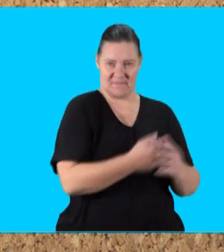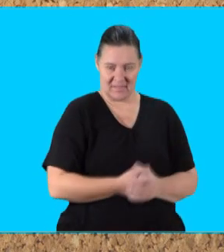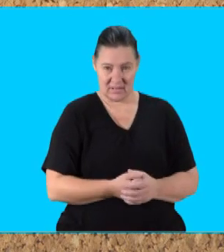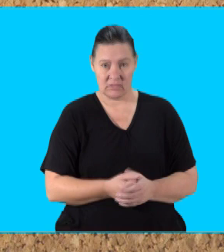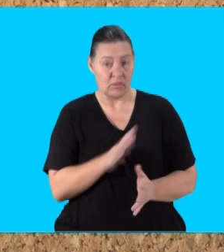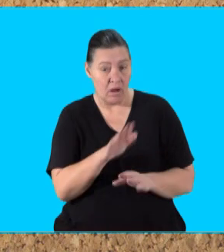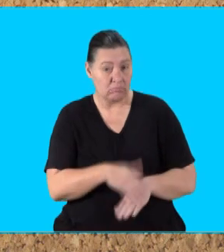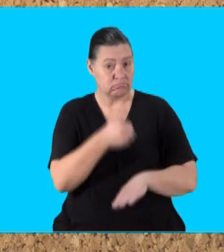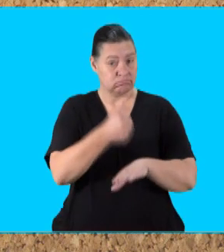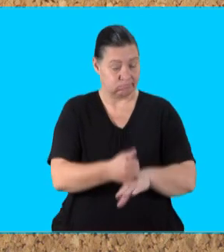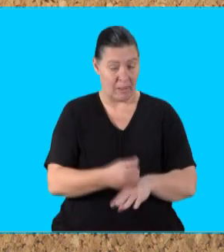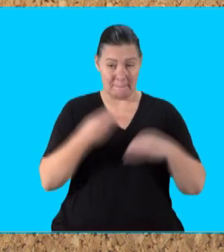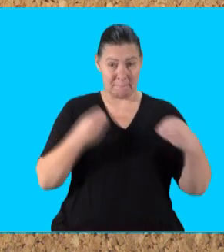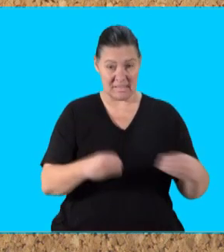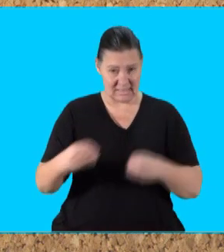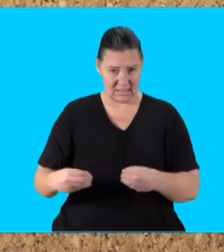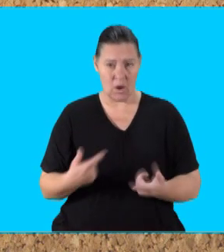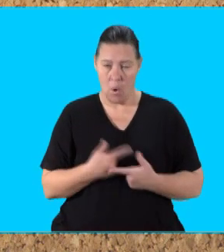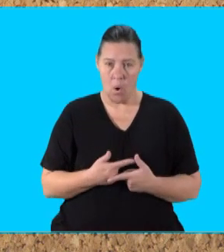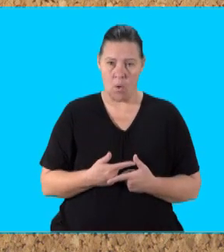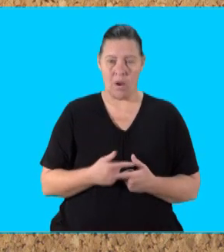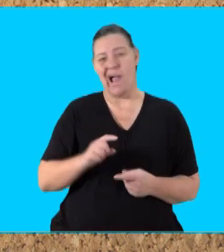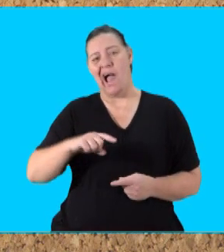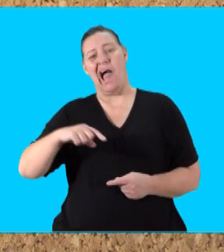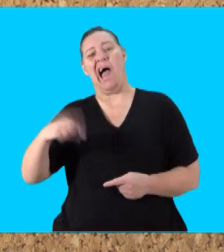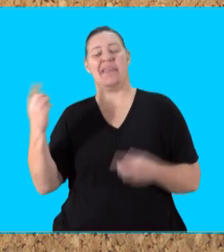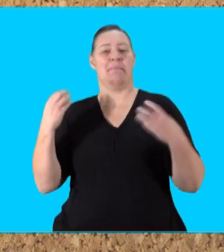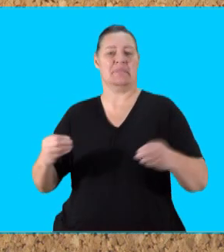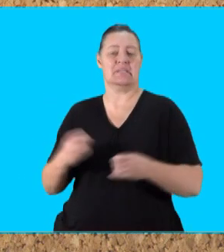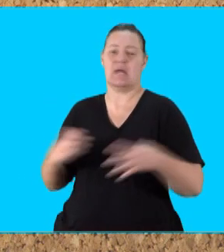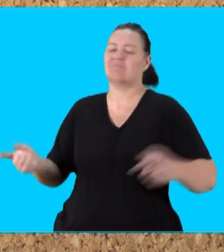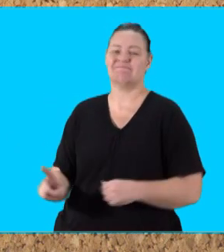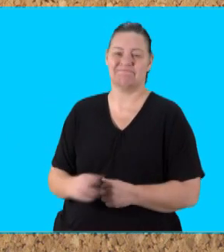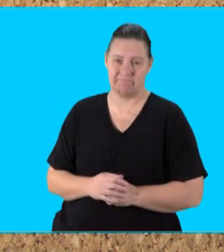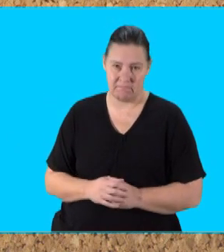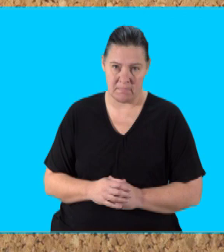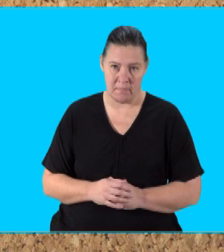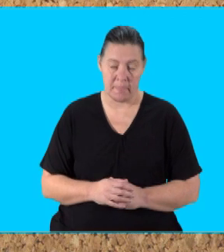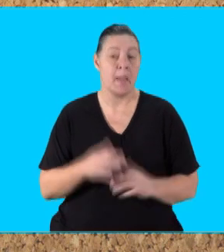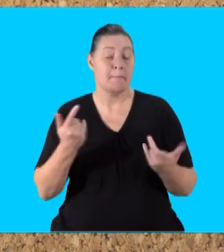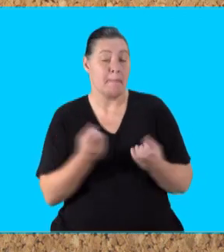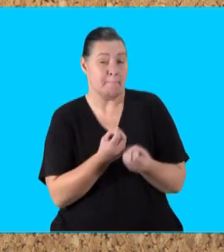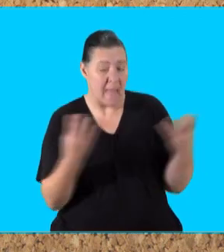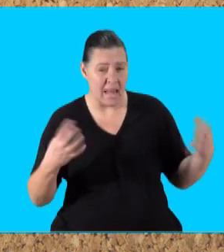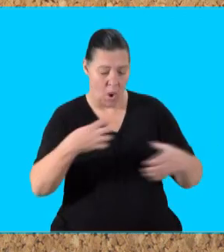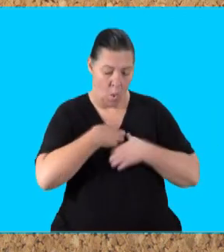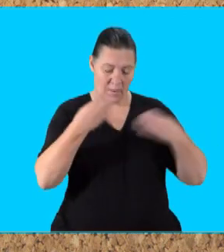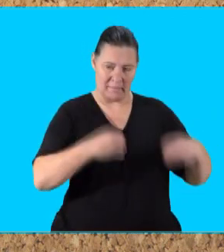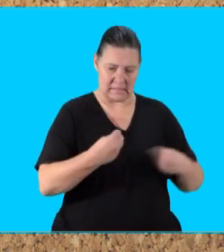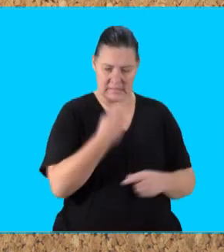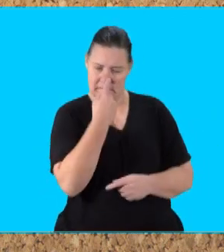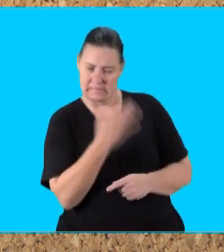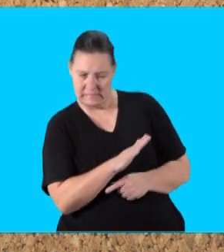to establishing a company instead of starting another type of business. However, many entrepreneurs still